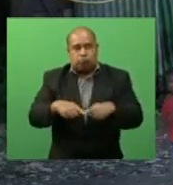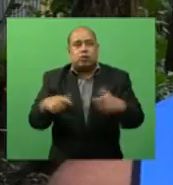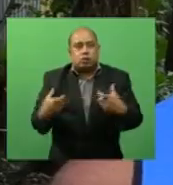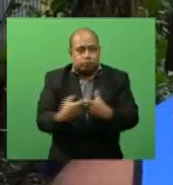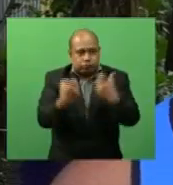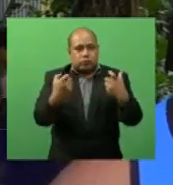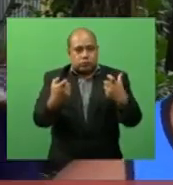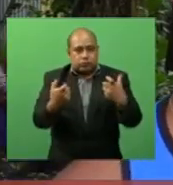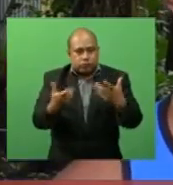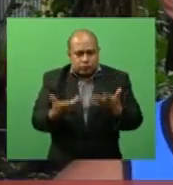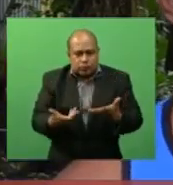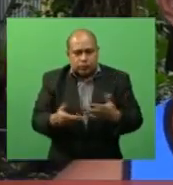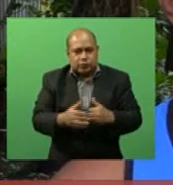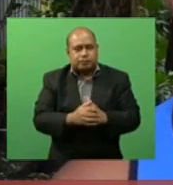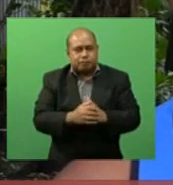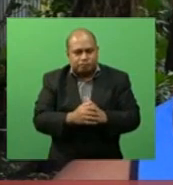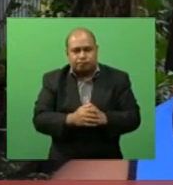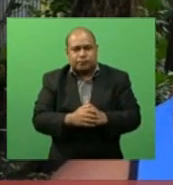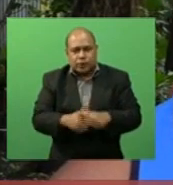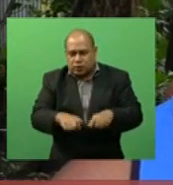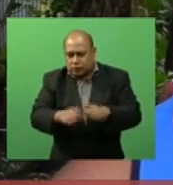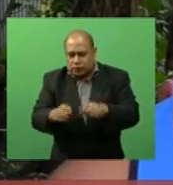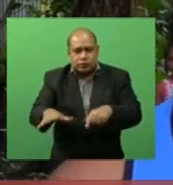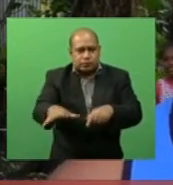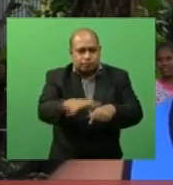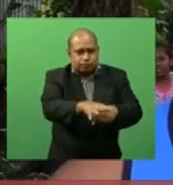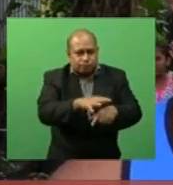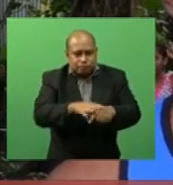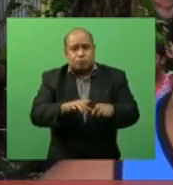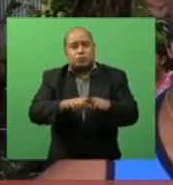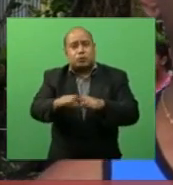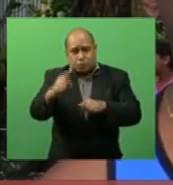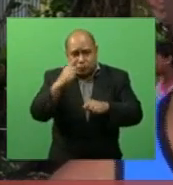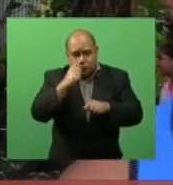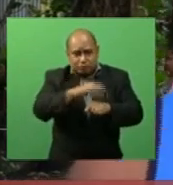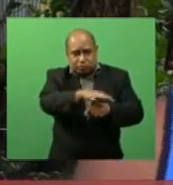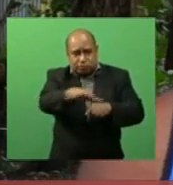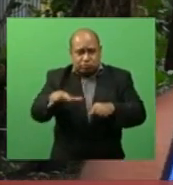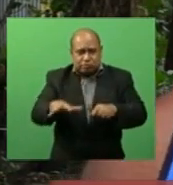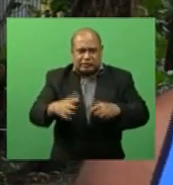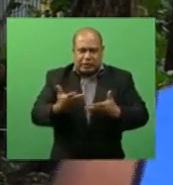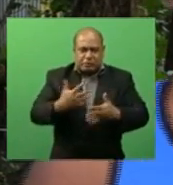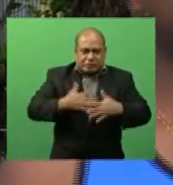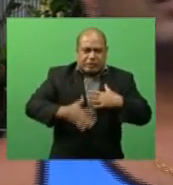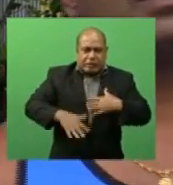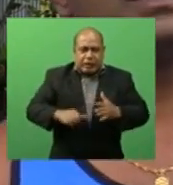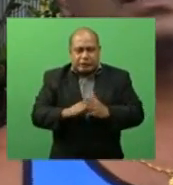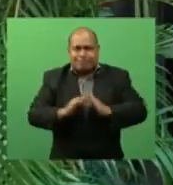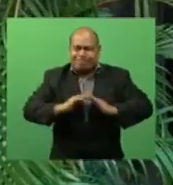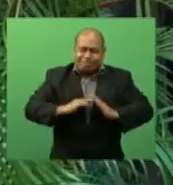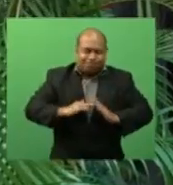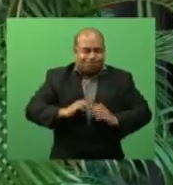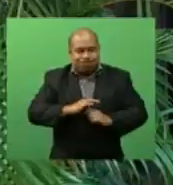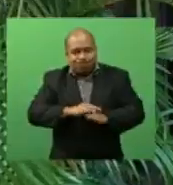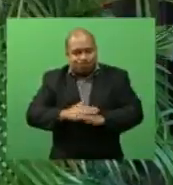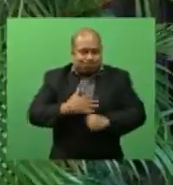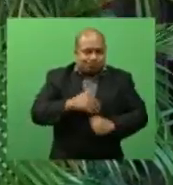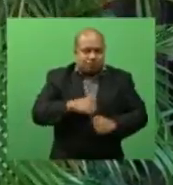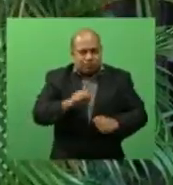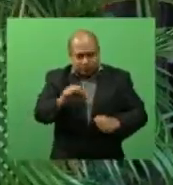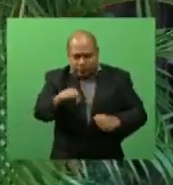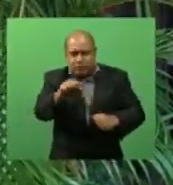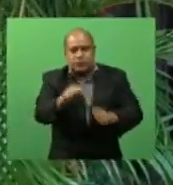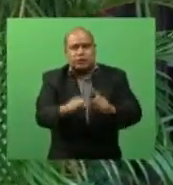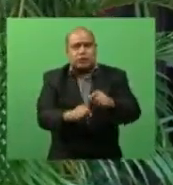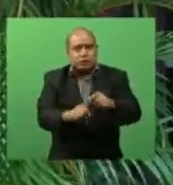had. Like most of the people here suffered, right? We really see the people are suffering here because what happens, like it was